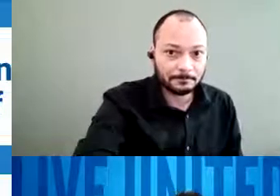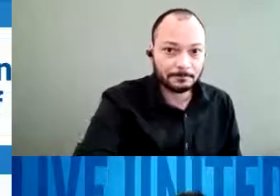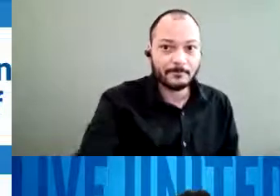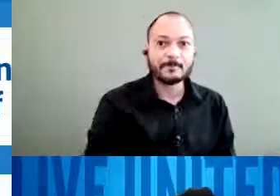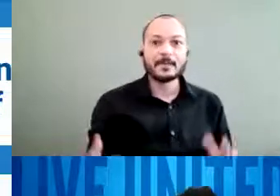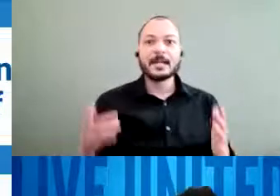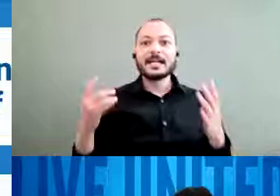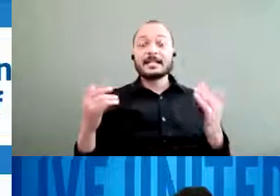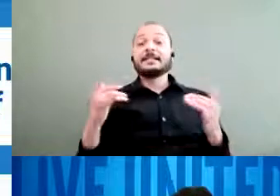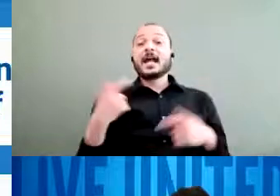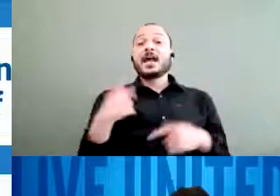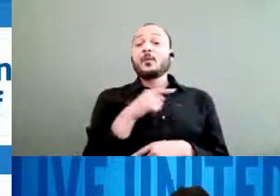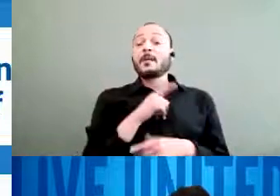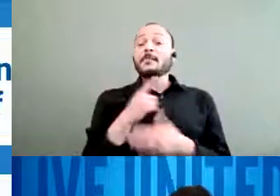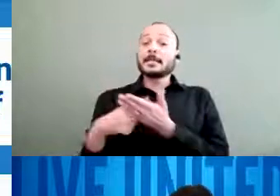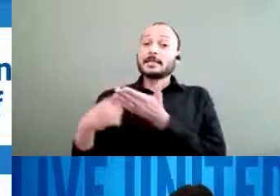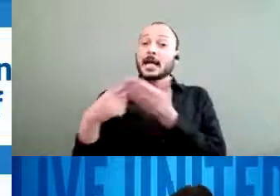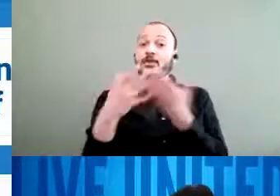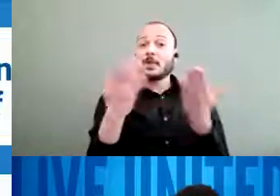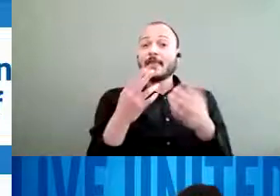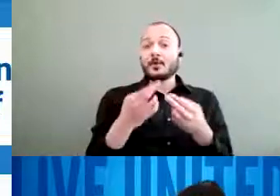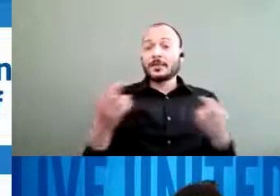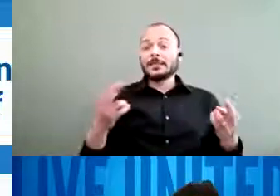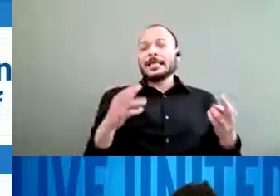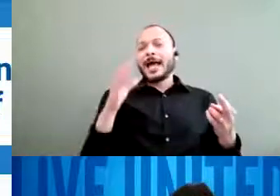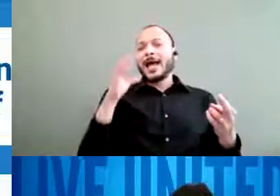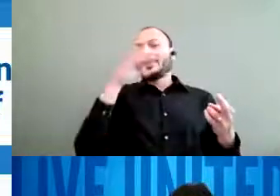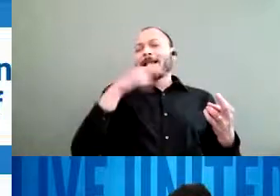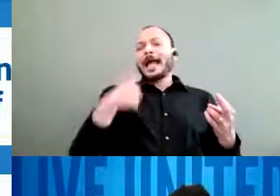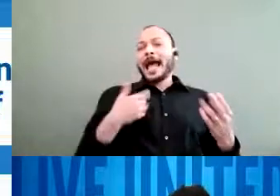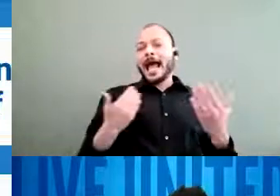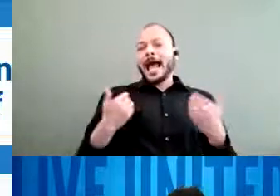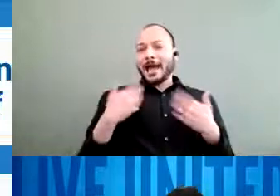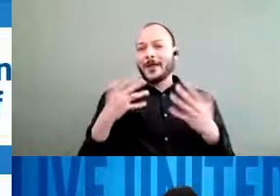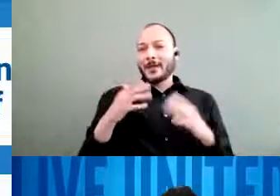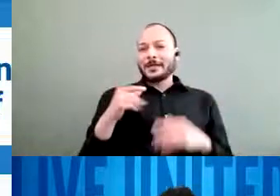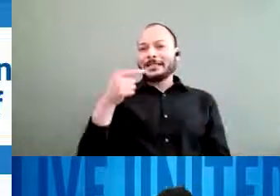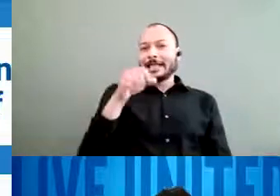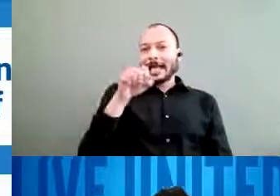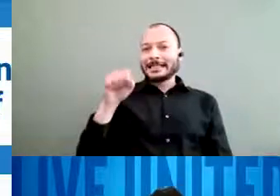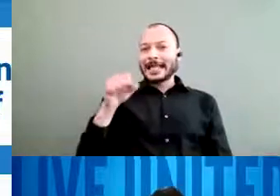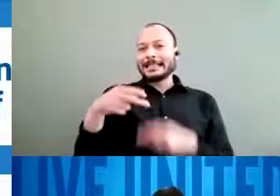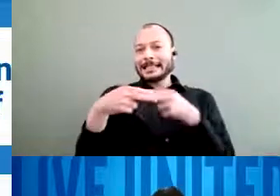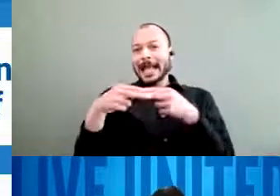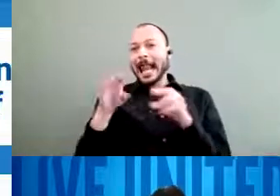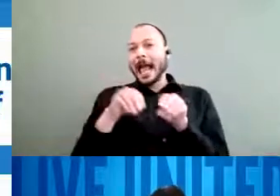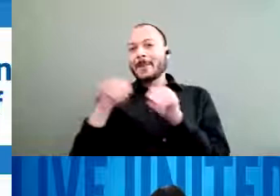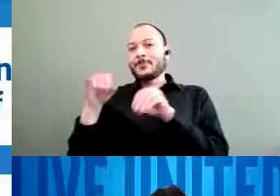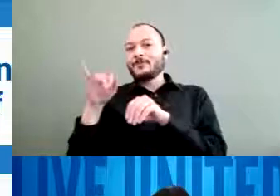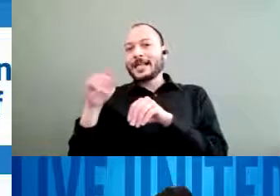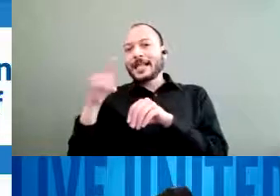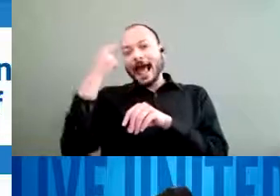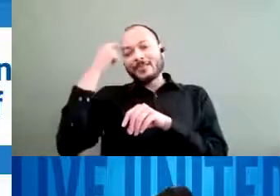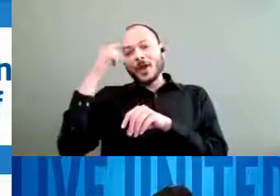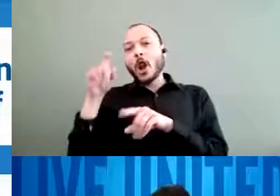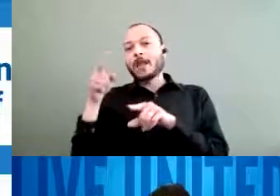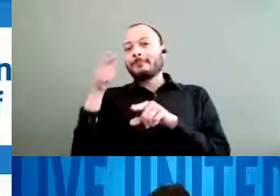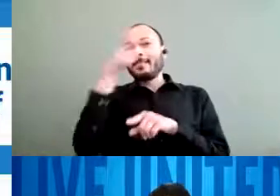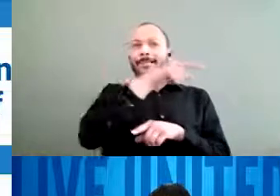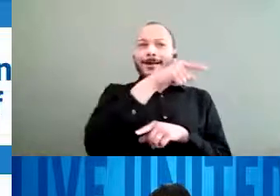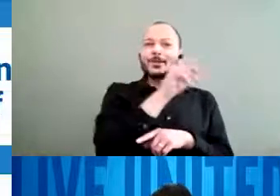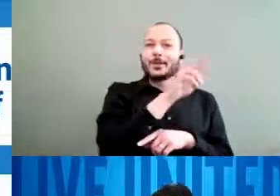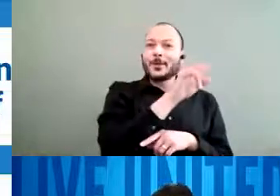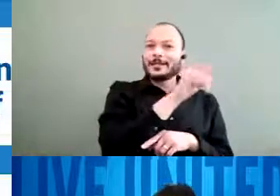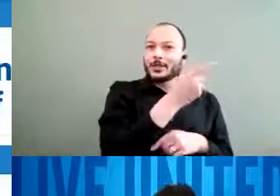resources. Ironically, I had a GSS slide and then I removed it because I thought Sabrina was gonna do it. And now we kind of like had a